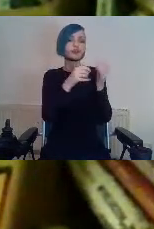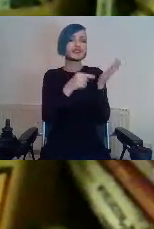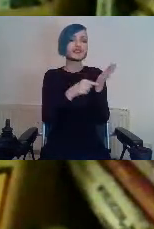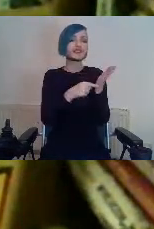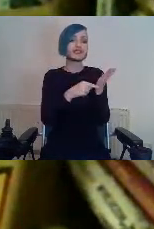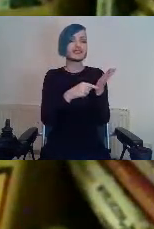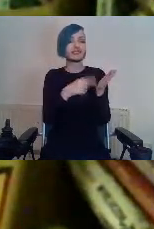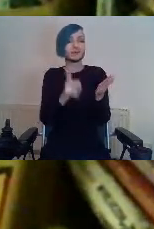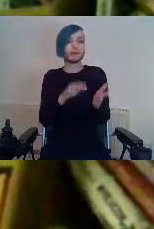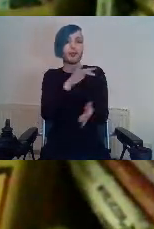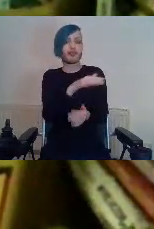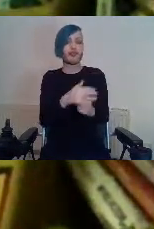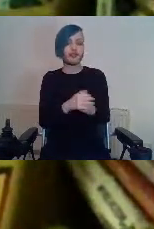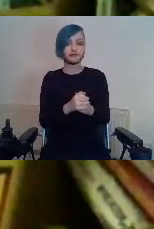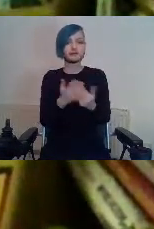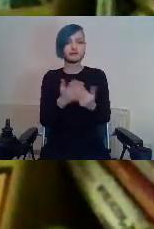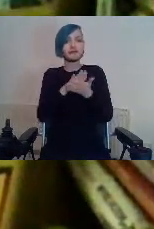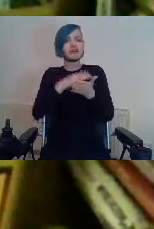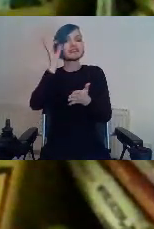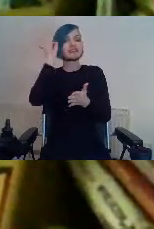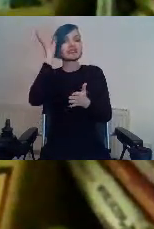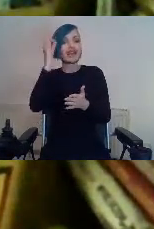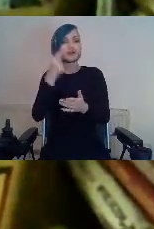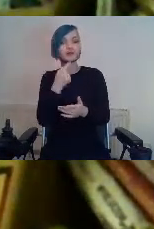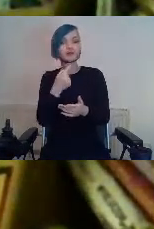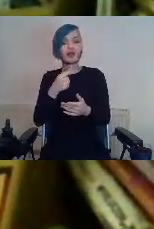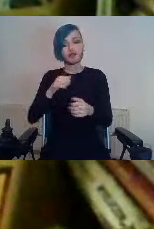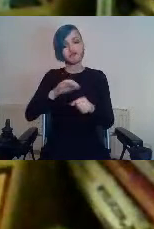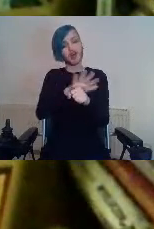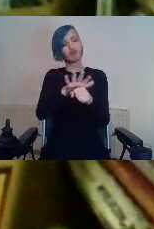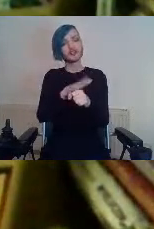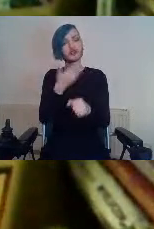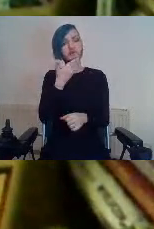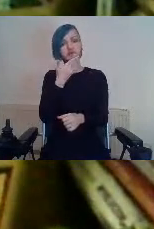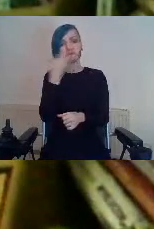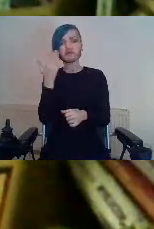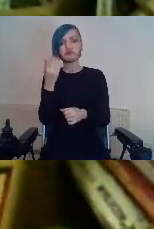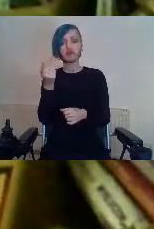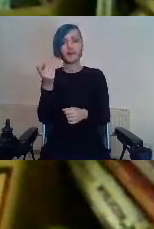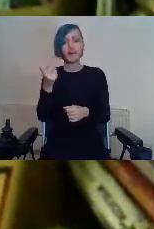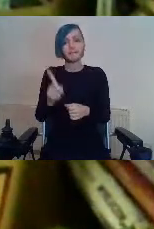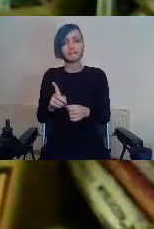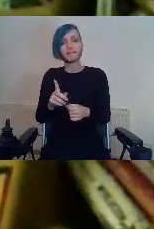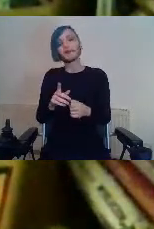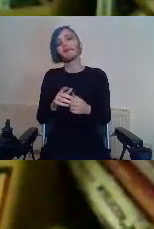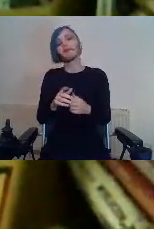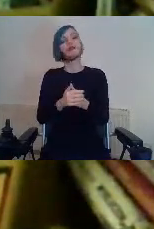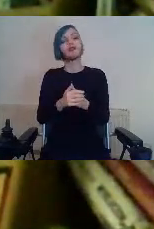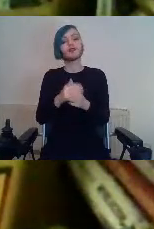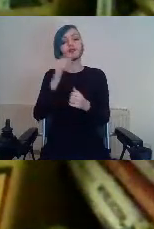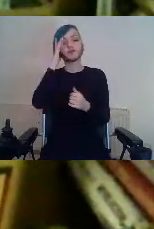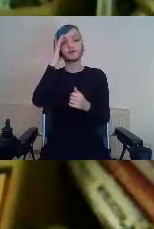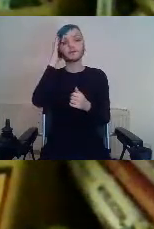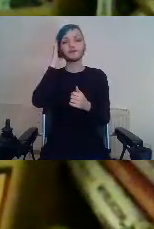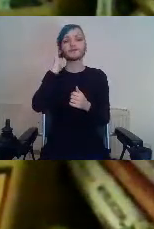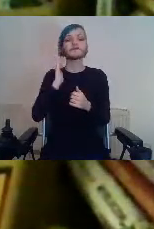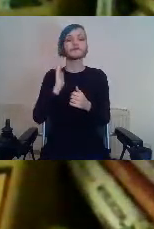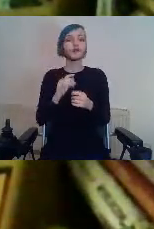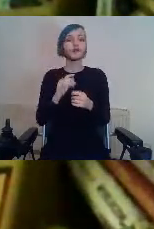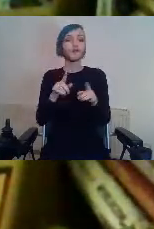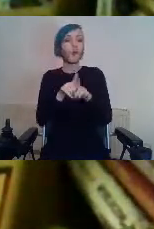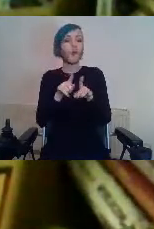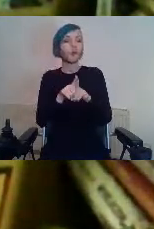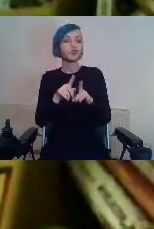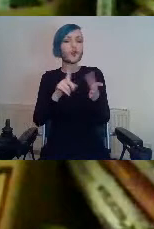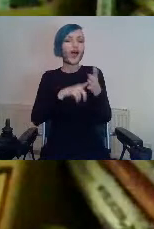that their region would be free from so-called LGBT plus ideology. This is a very